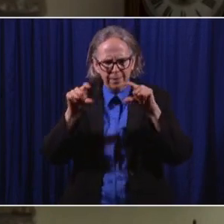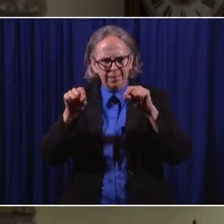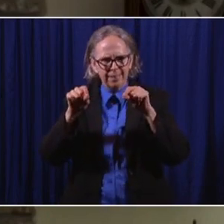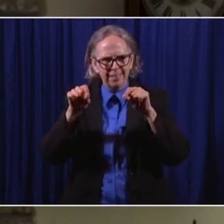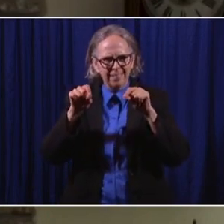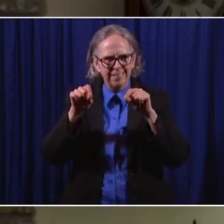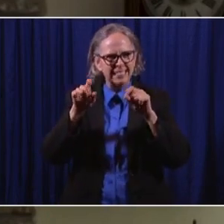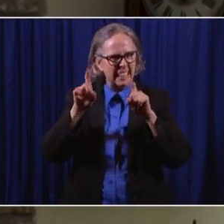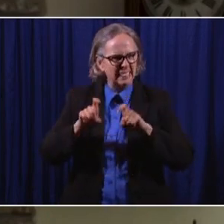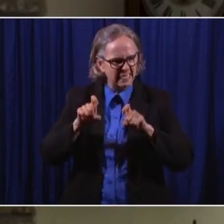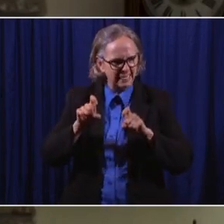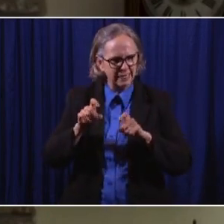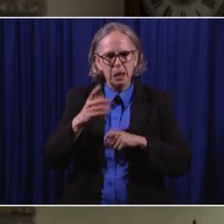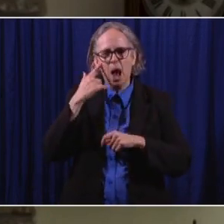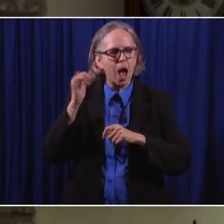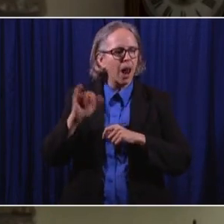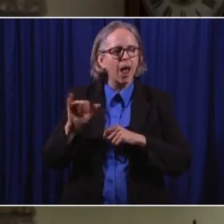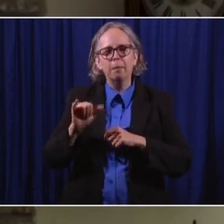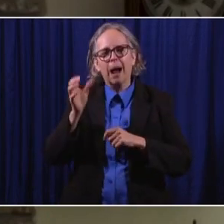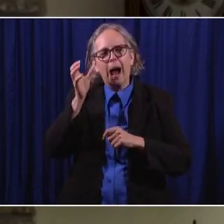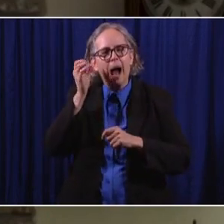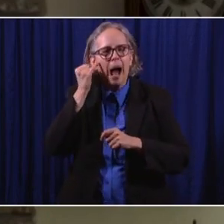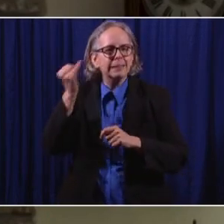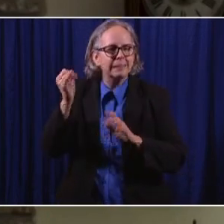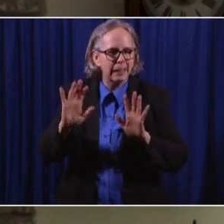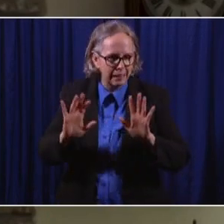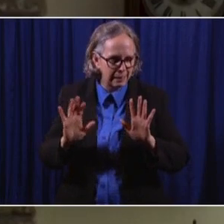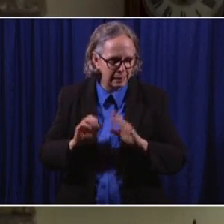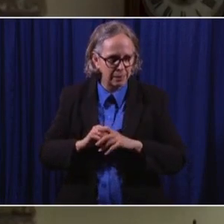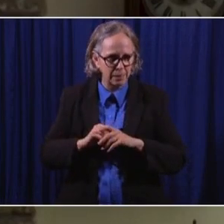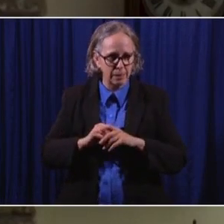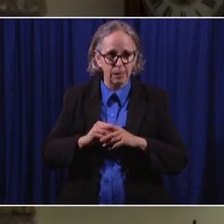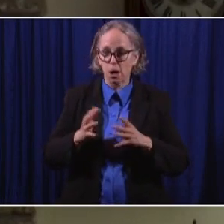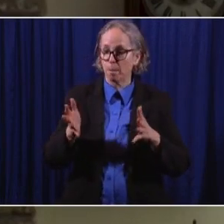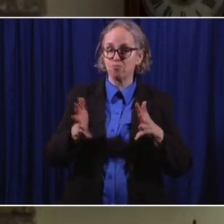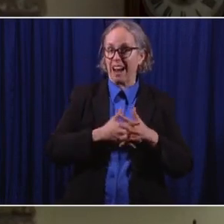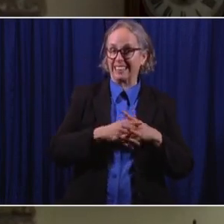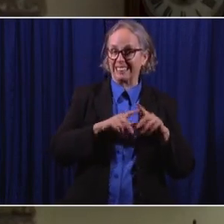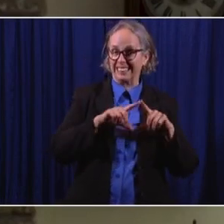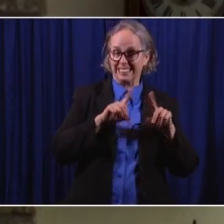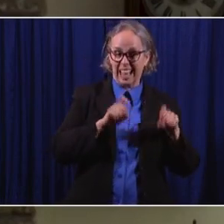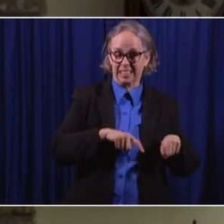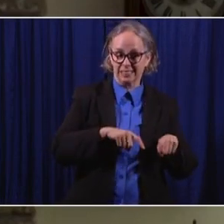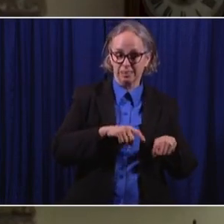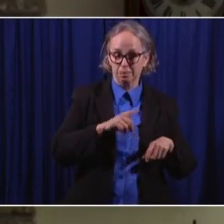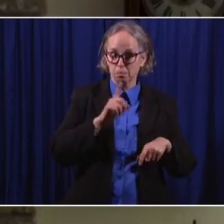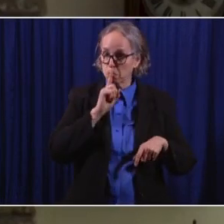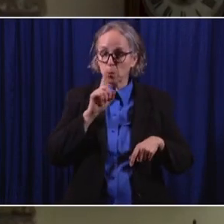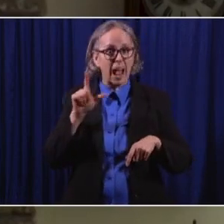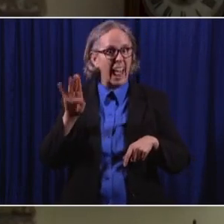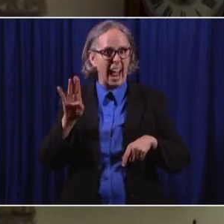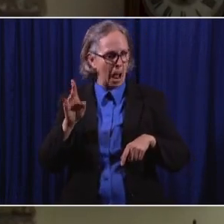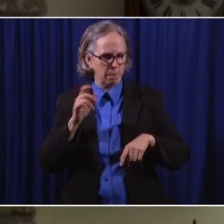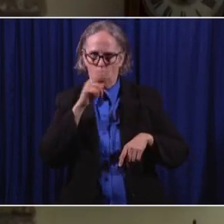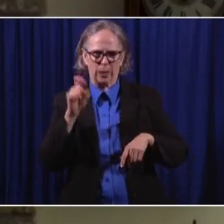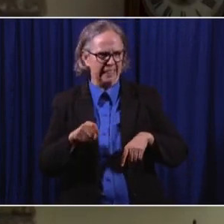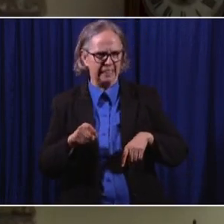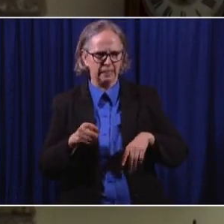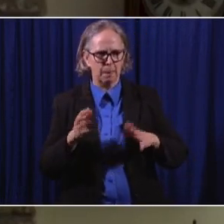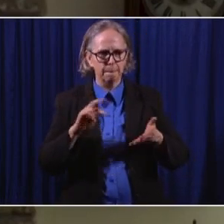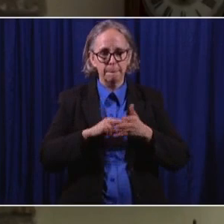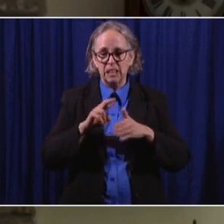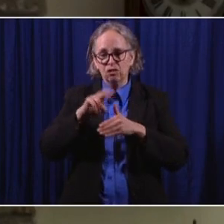similar concept broadly as a pregnancy test. You don't have to take them to the laboratory. It takes 15 minutes to get the results.